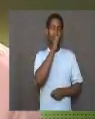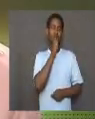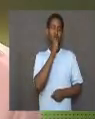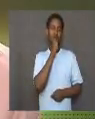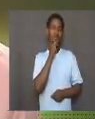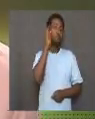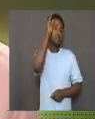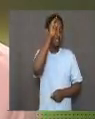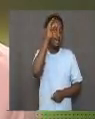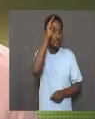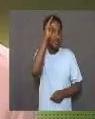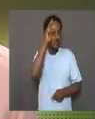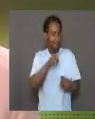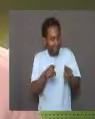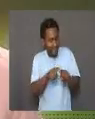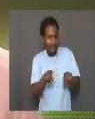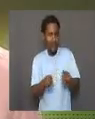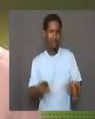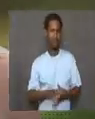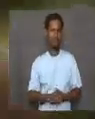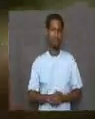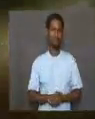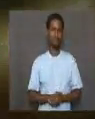of cultural differences.